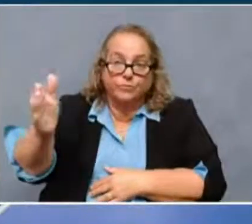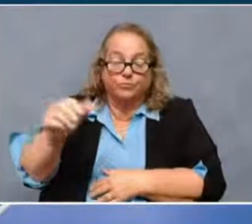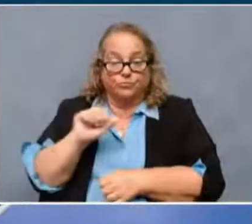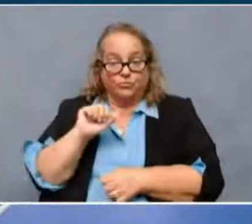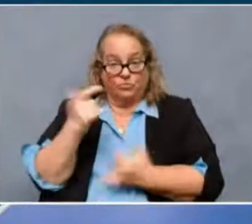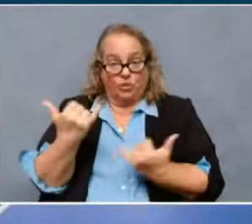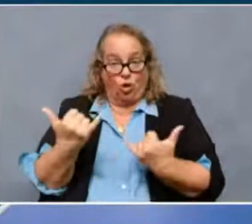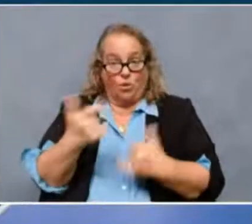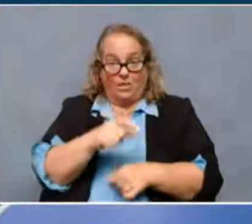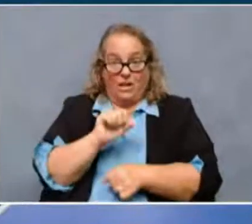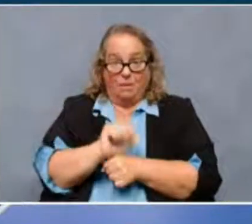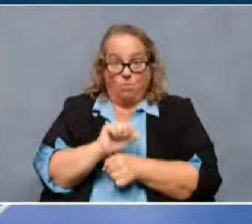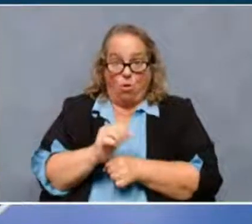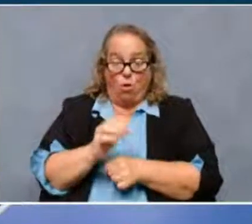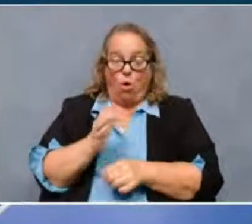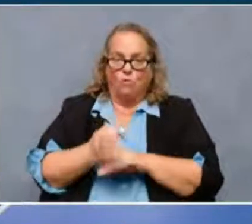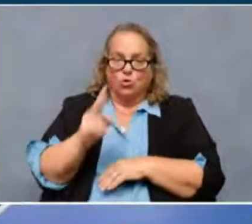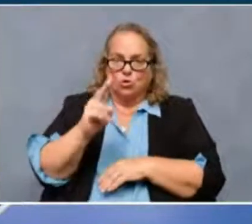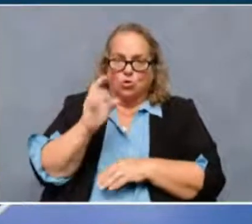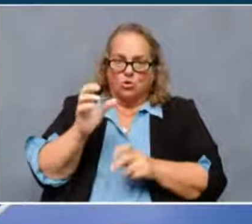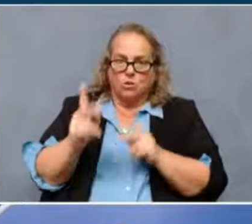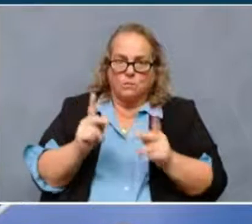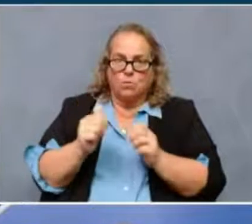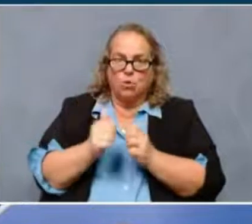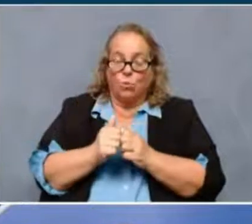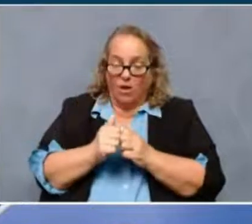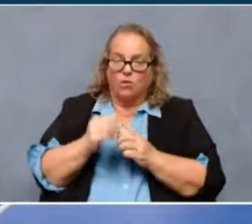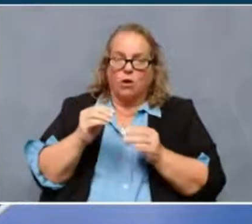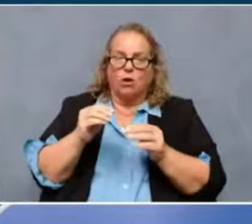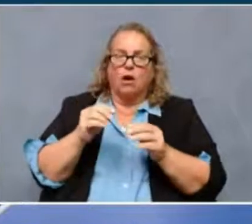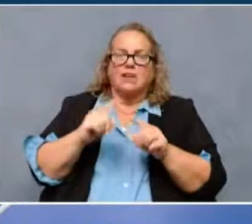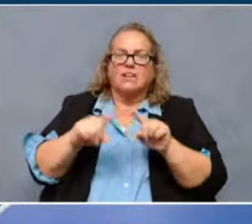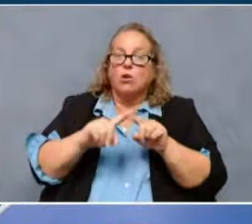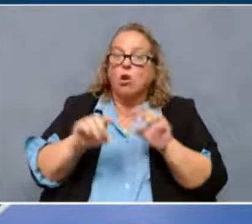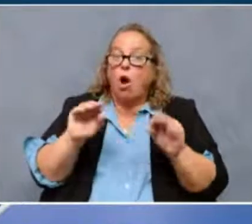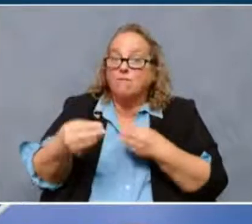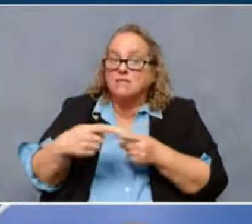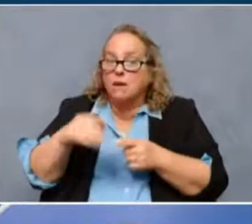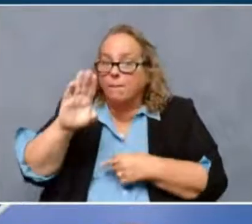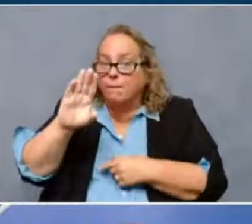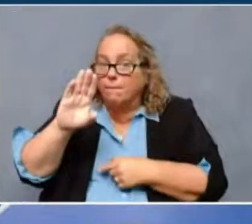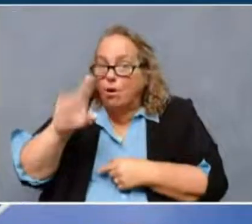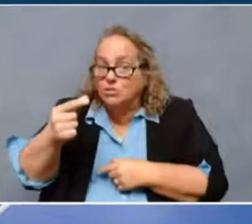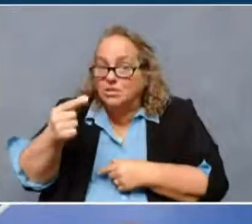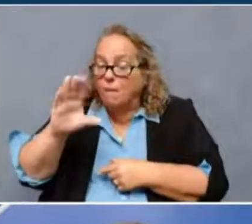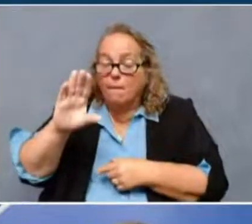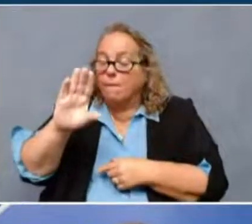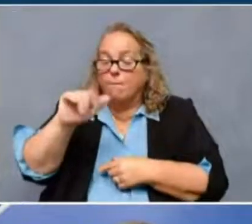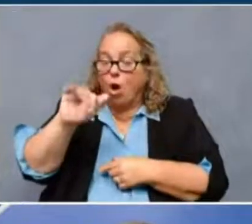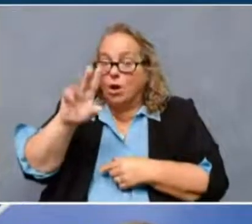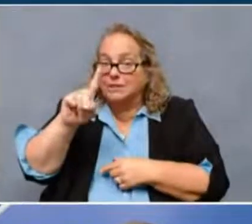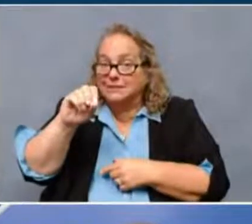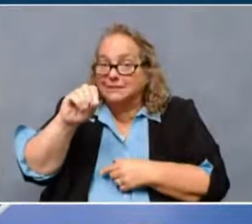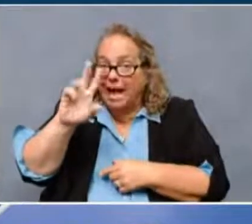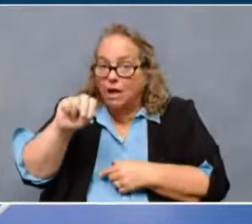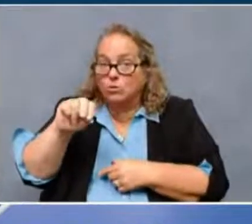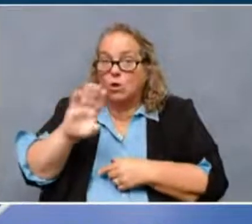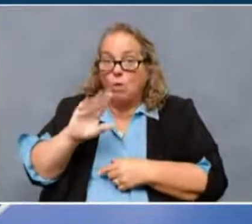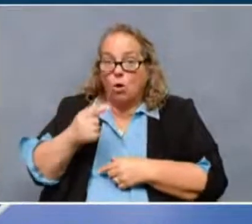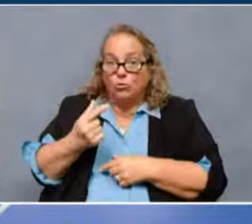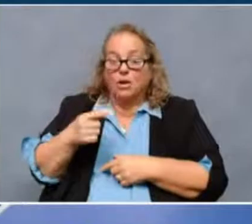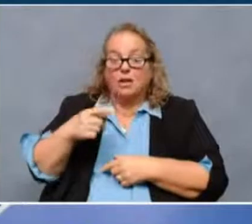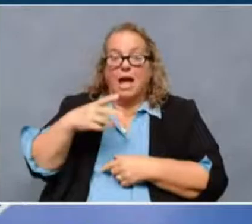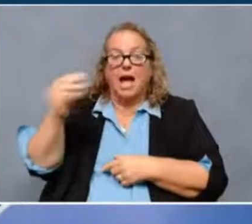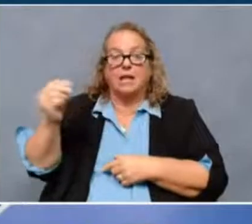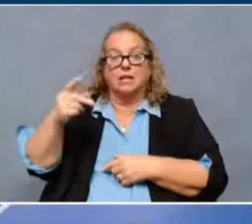folks, with additional offices in Bardstown, Bowling Green, E-Town, and Paducah. The project's expected to be completed